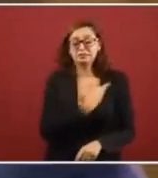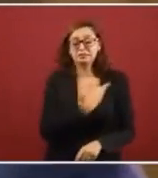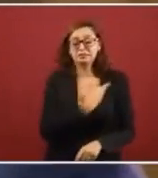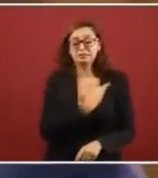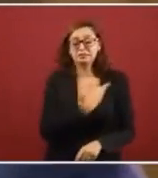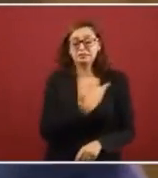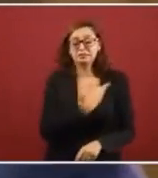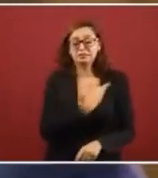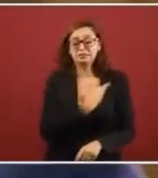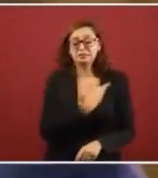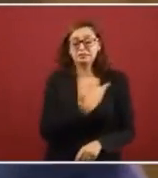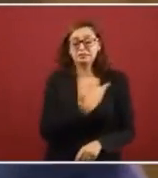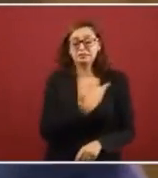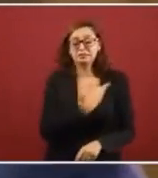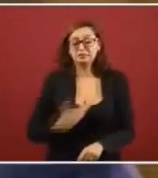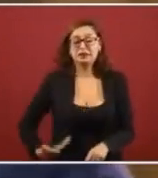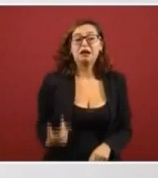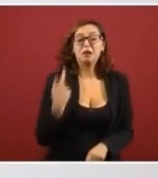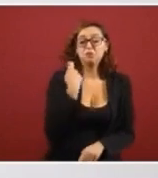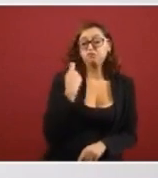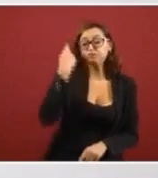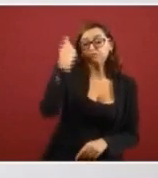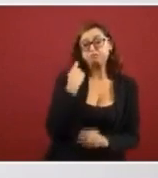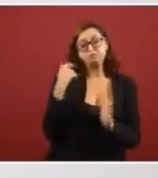the ex-presidents